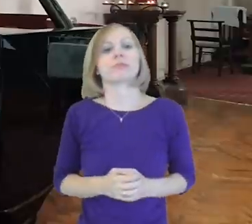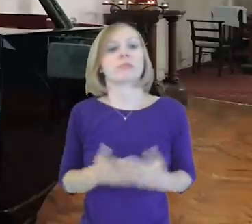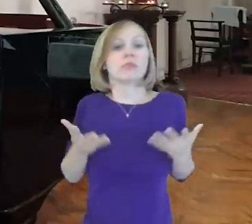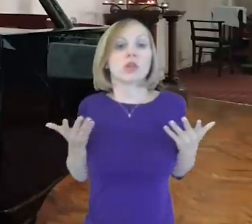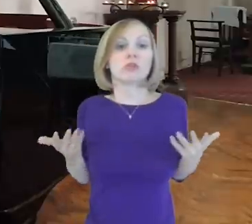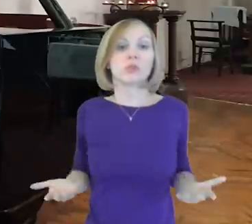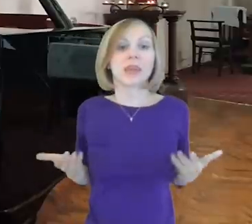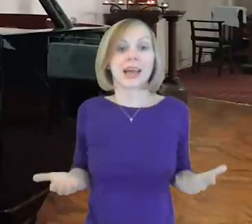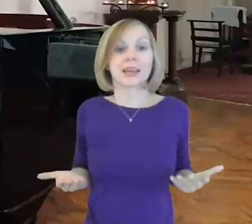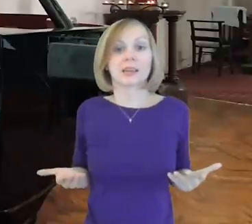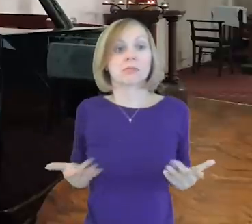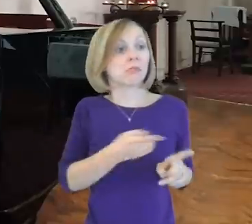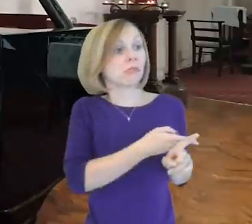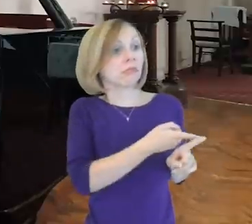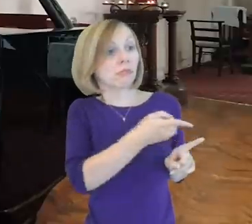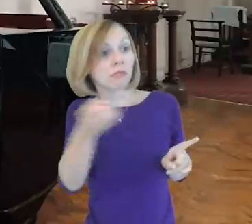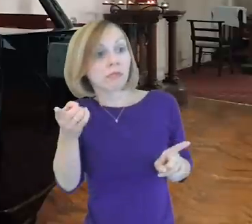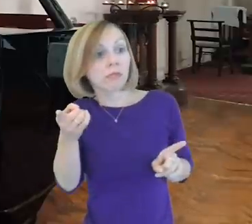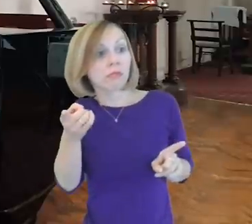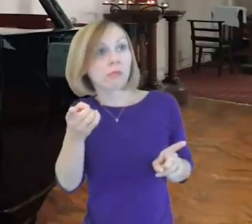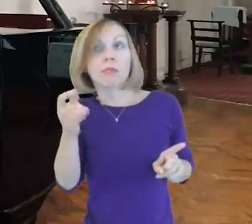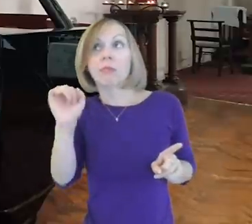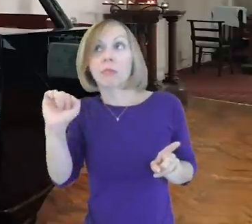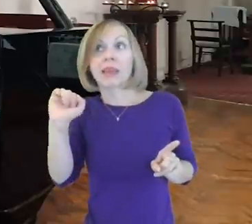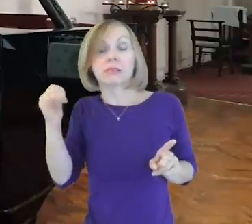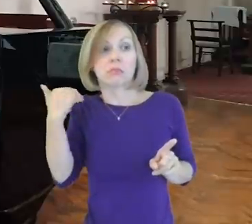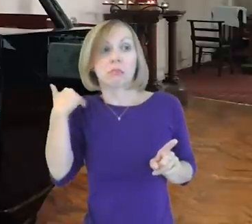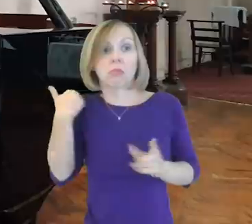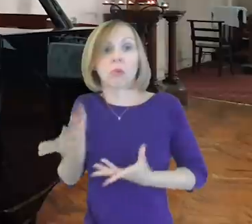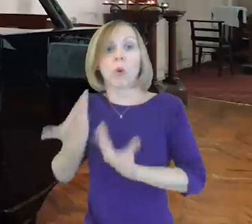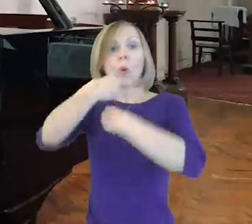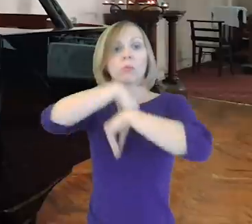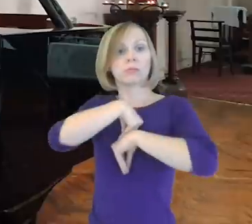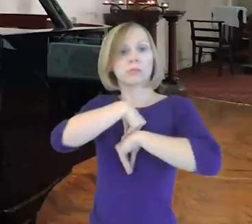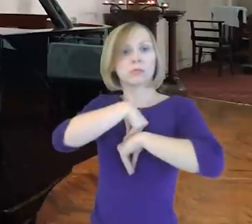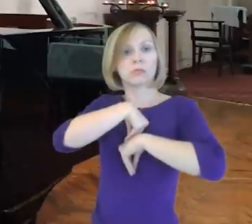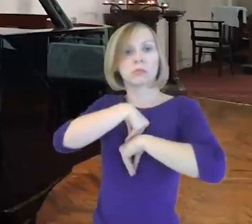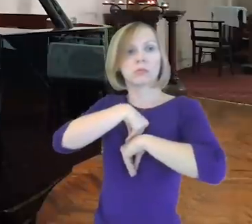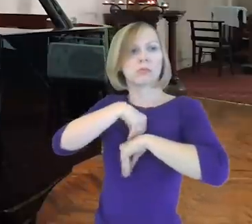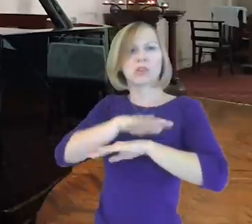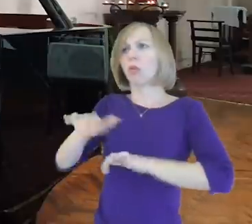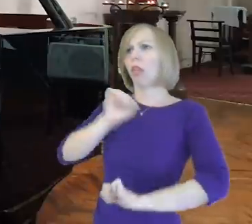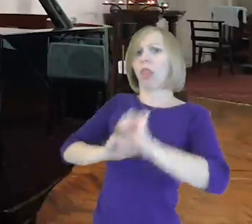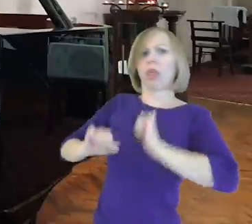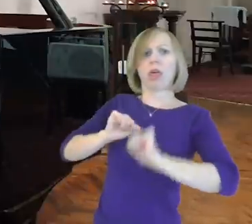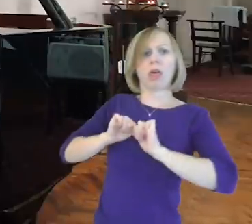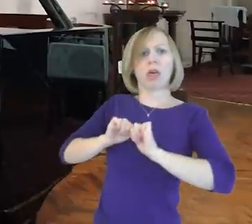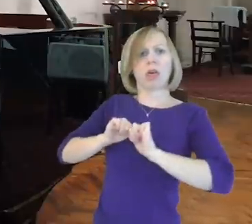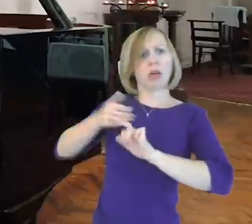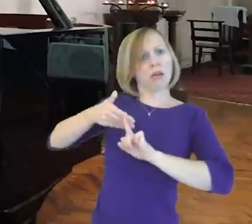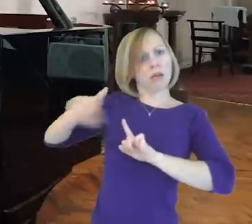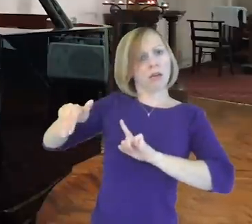Today, if ye will hear his voice, harden not your hearts, as in